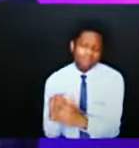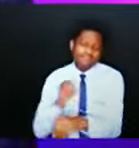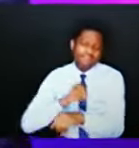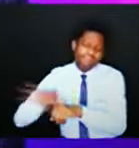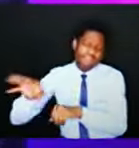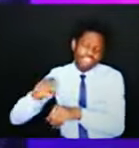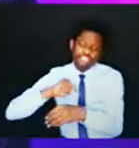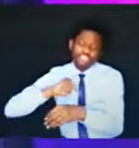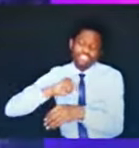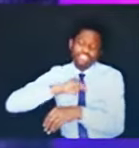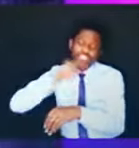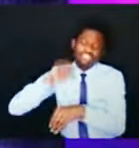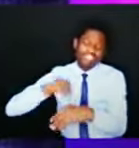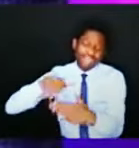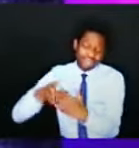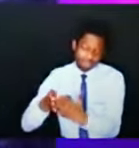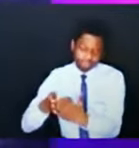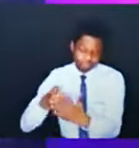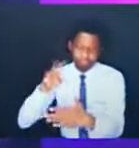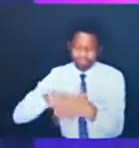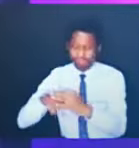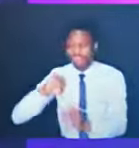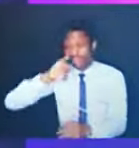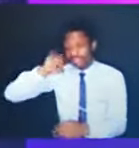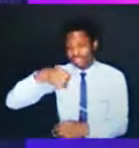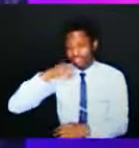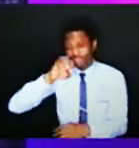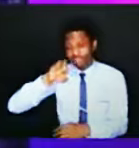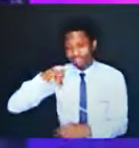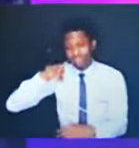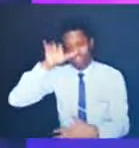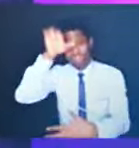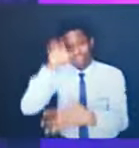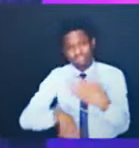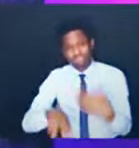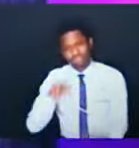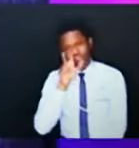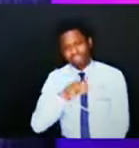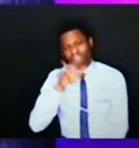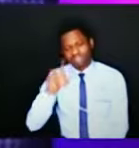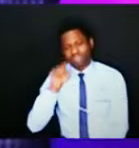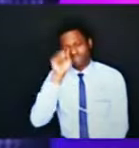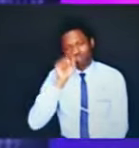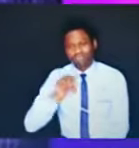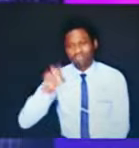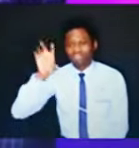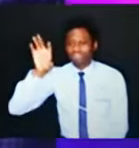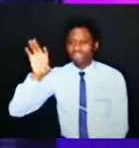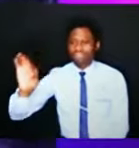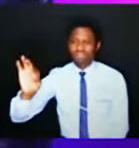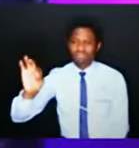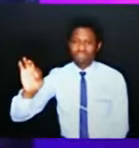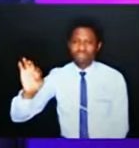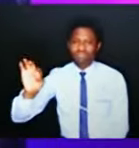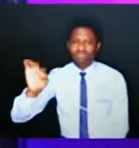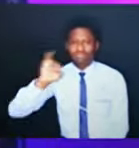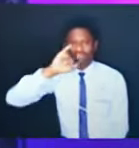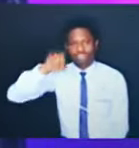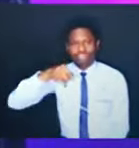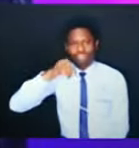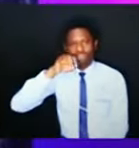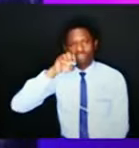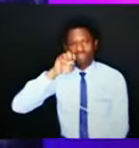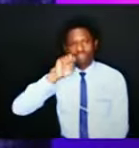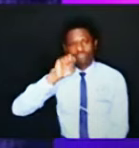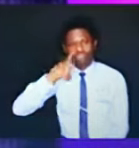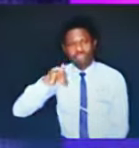wo aman so. Now Jeremiah 33 verse 9. Omo yehwe odi fo Jeremiah homa no etia dua samiansa enyimu enkron no. Jeremiah